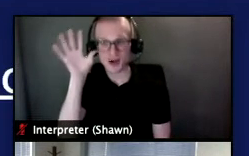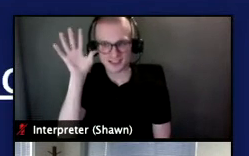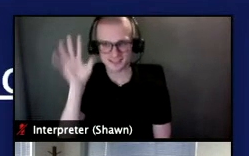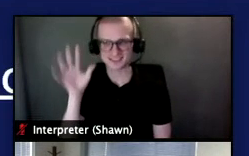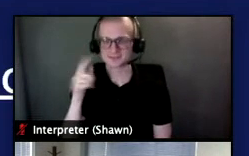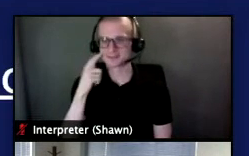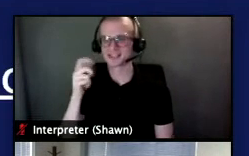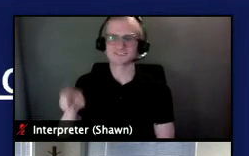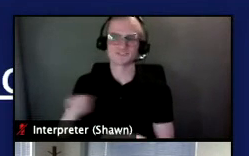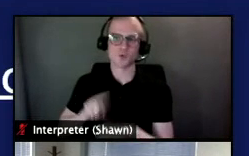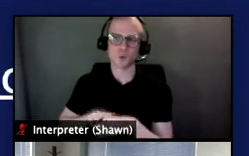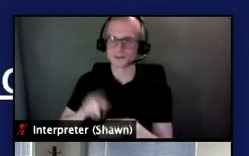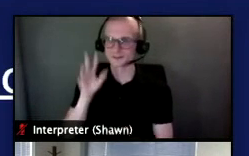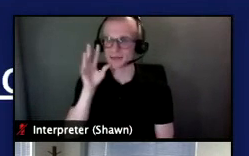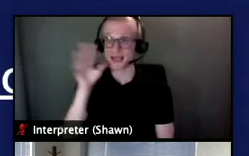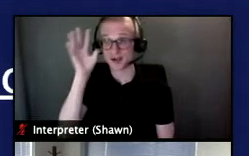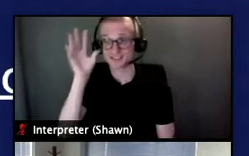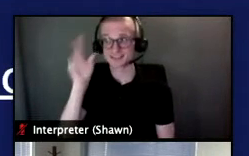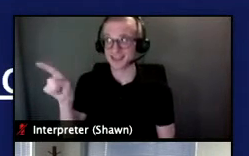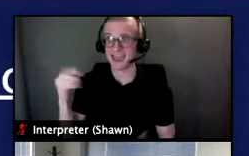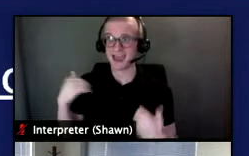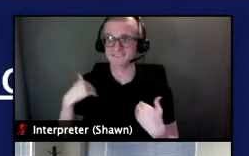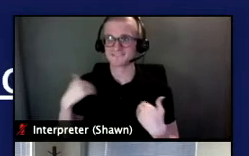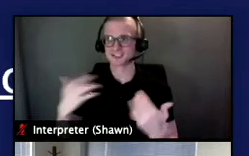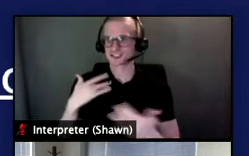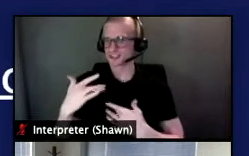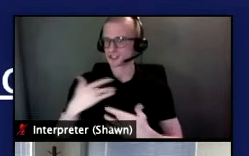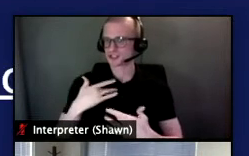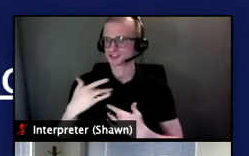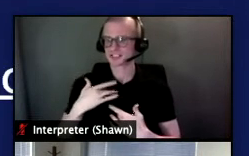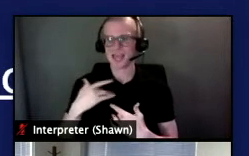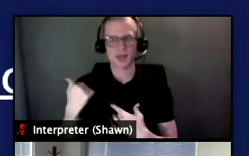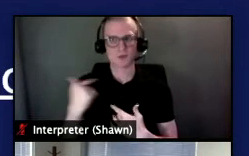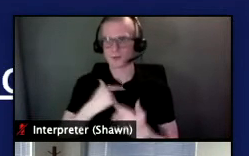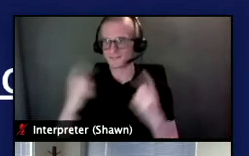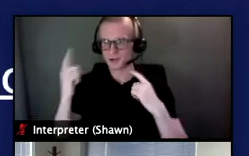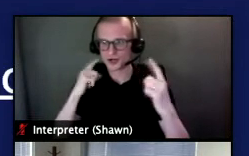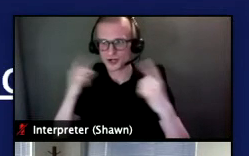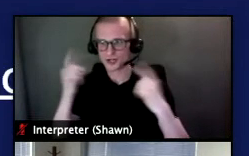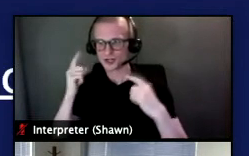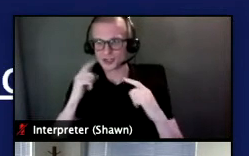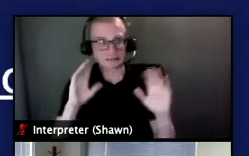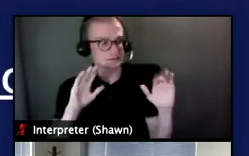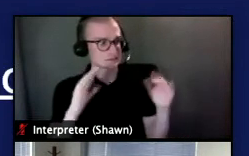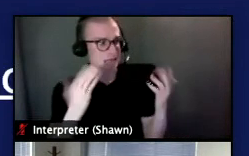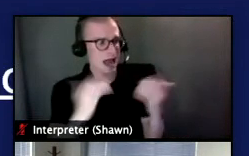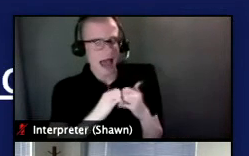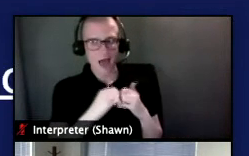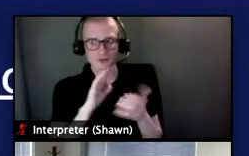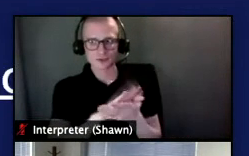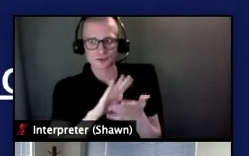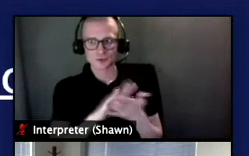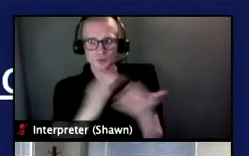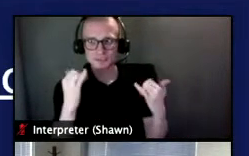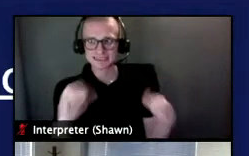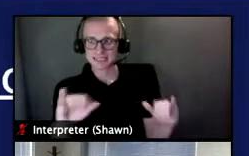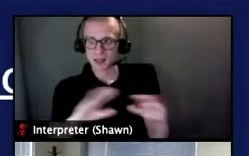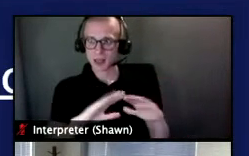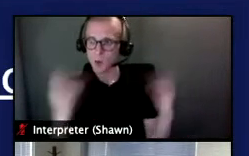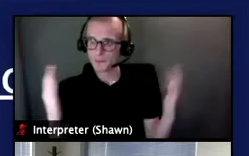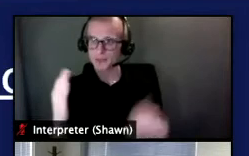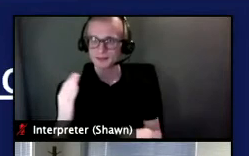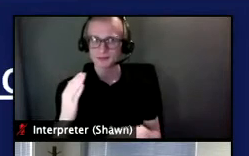have concerns, and we hear over and over again from parents about how can the school still be open if there's a